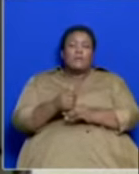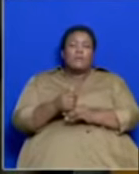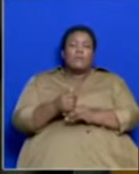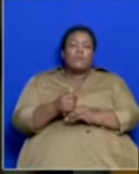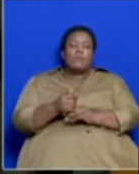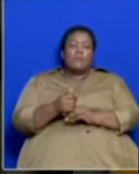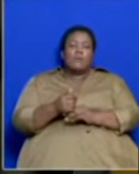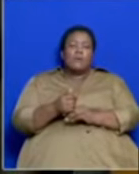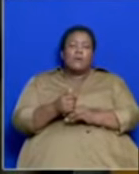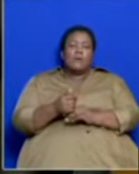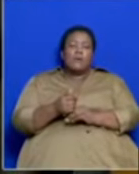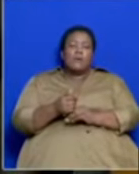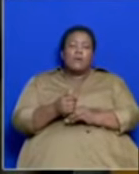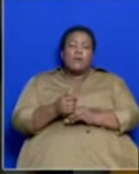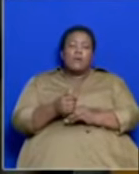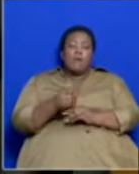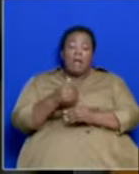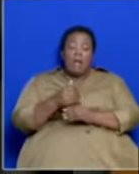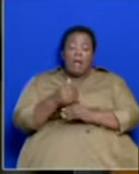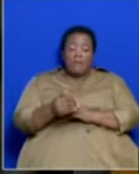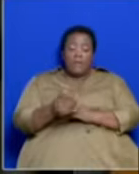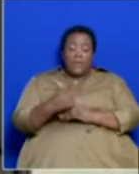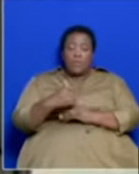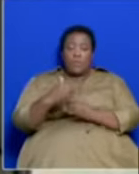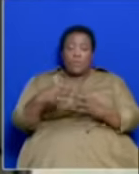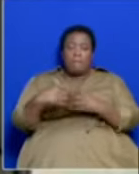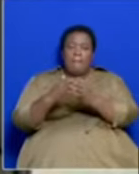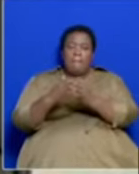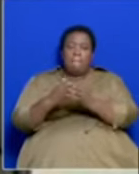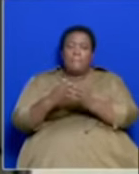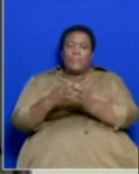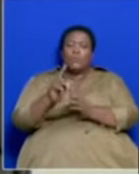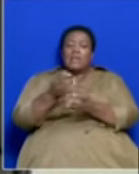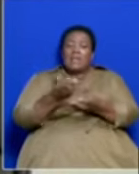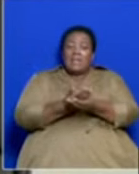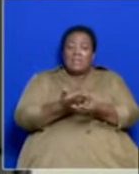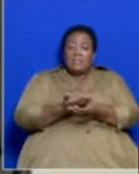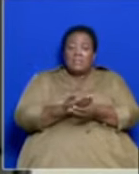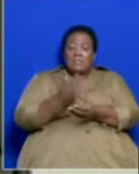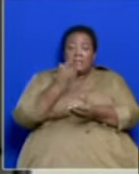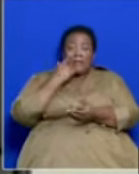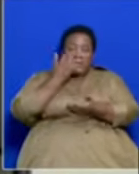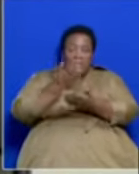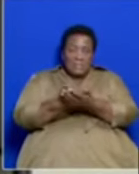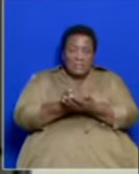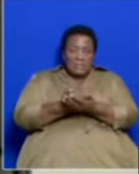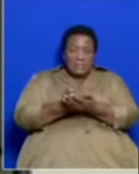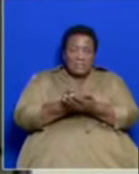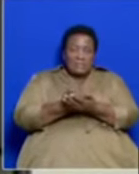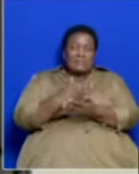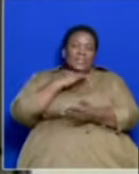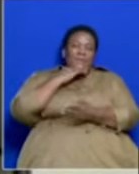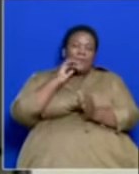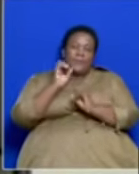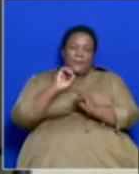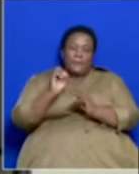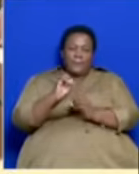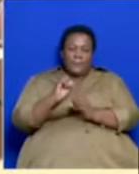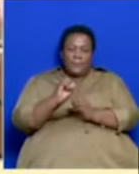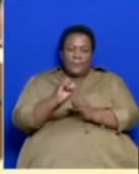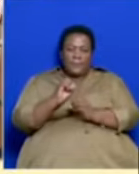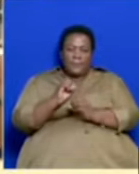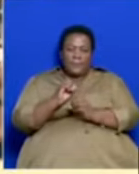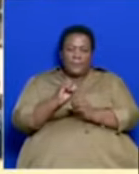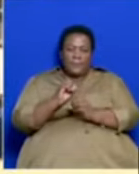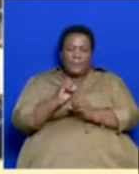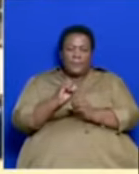establish that there is a prima facie case, we should make That